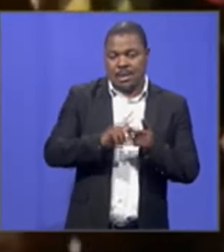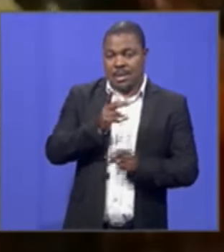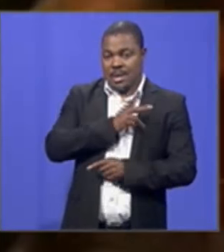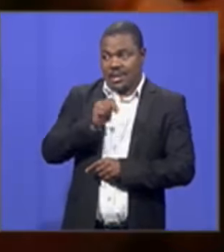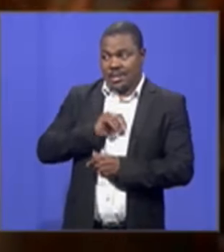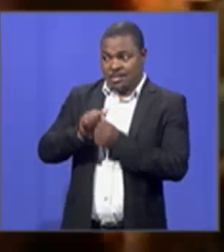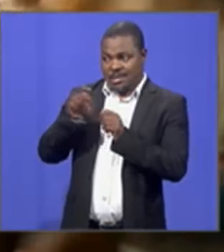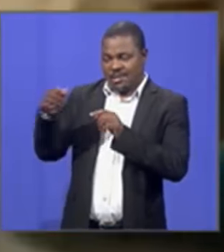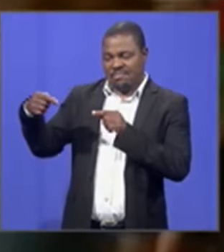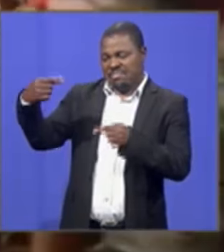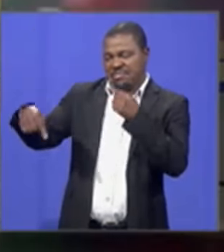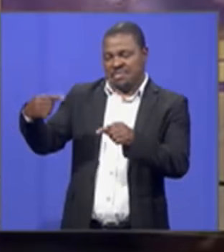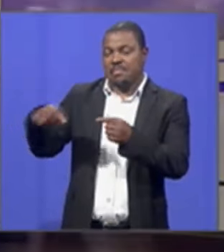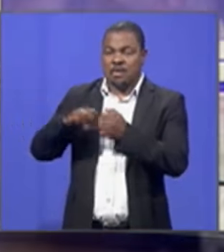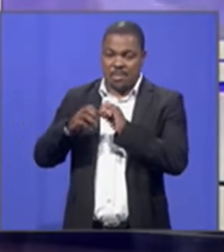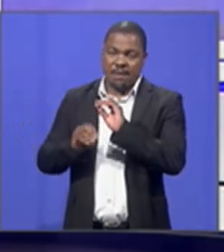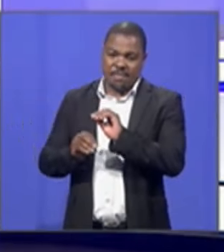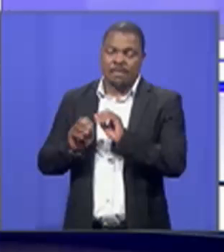Athletics.